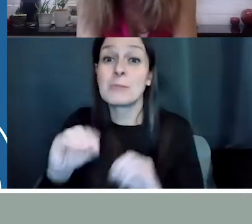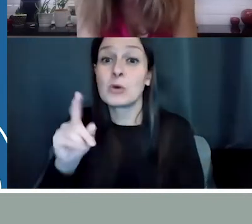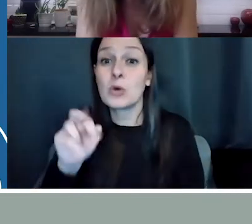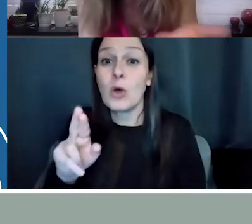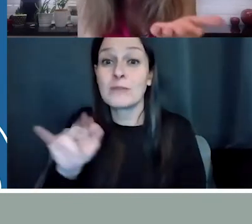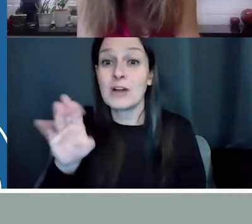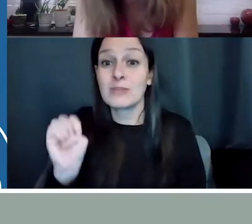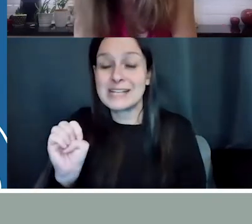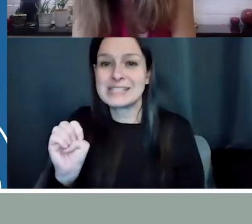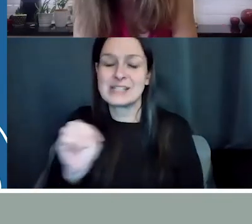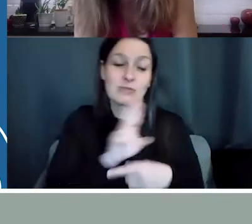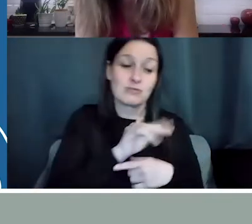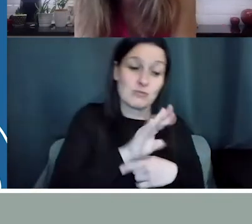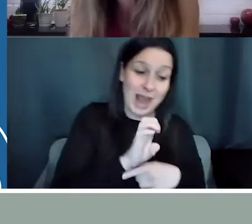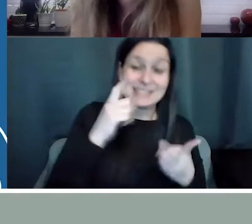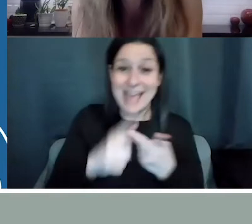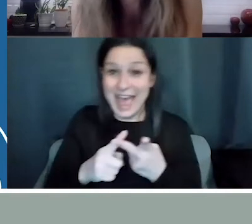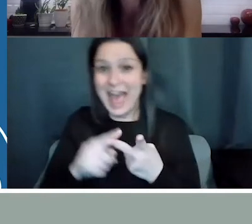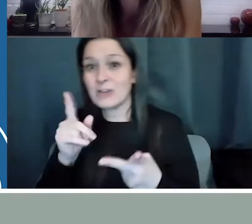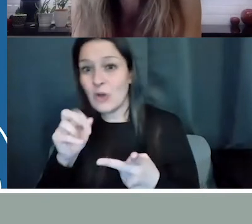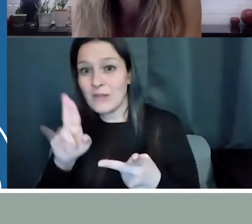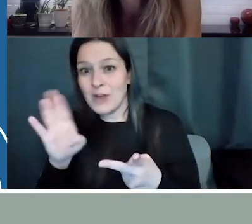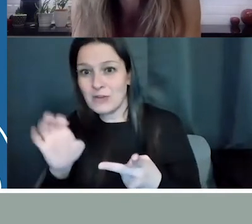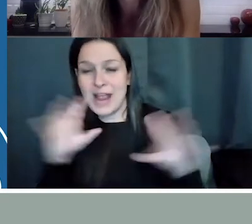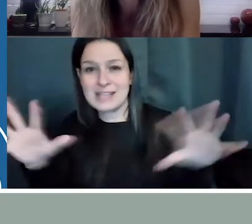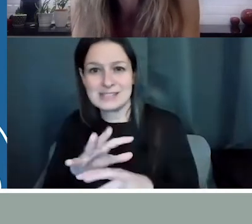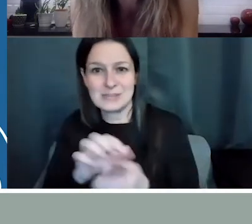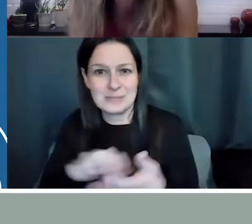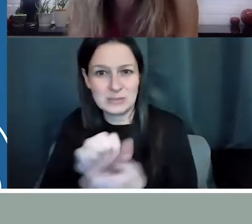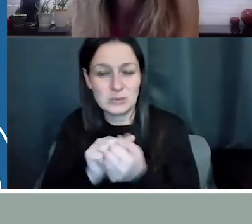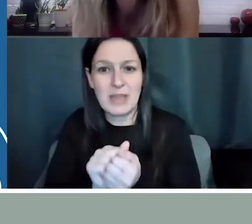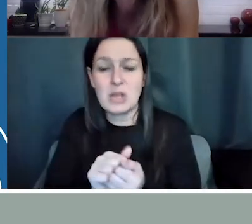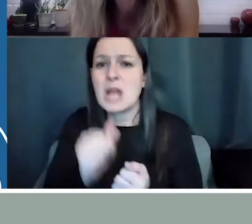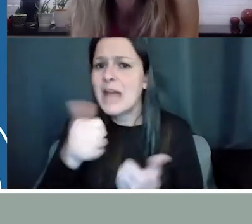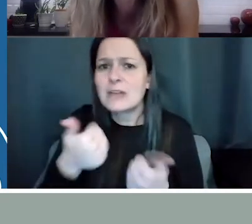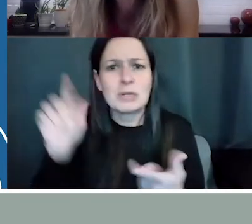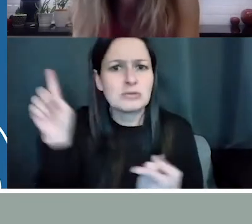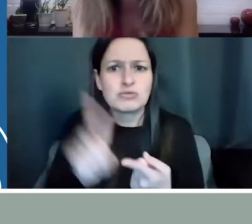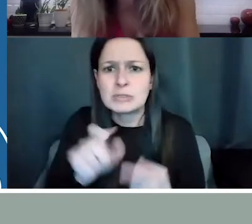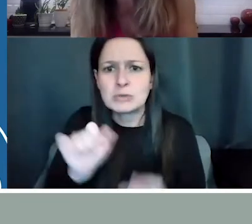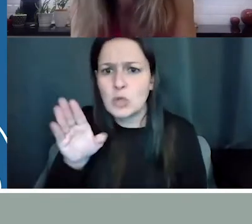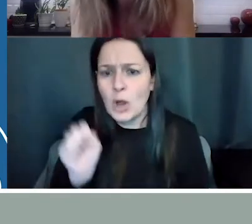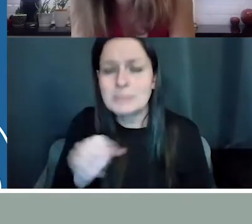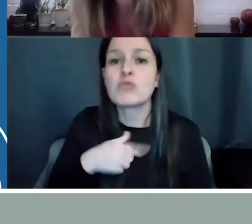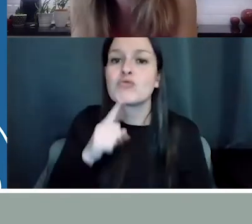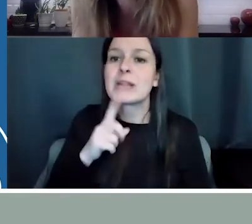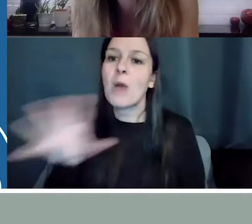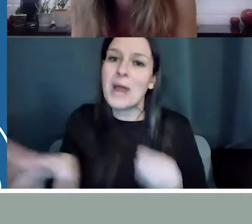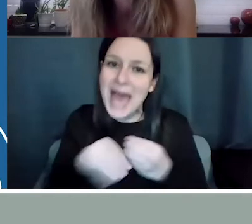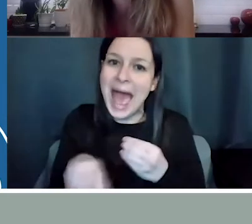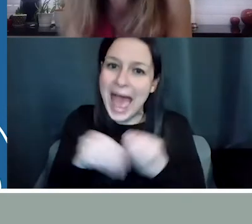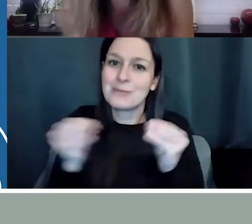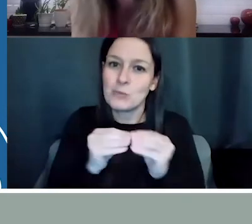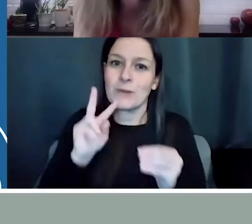kind of dilute the rice with the cauliflower rice, not because I'm trying to reduce the carbs that we're all eating. I want to boost the